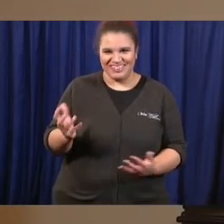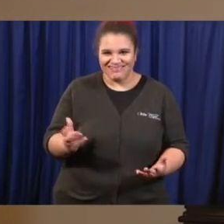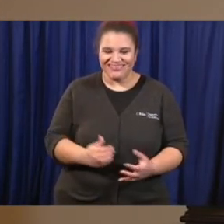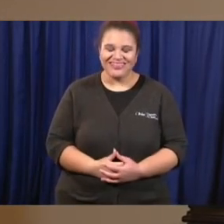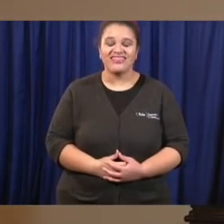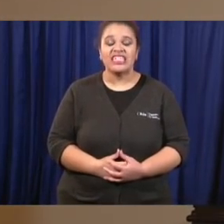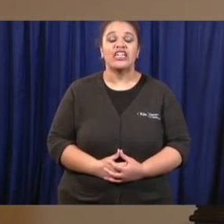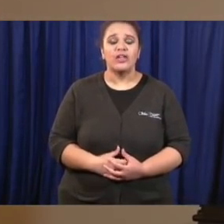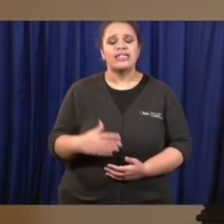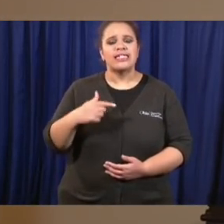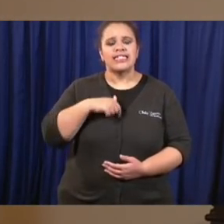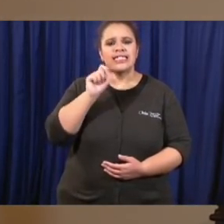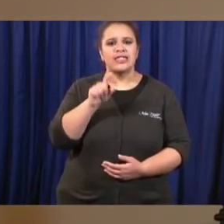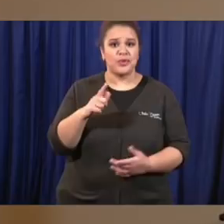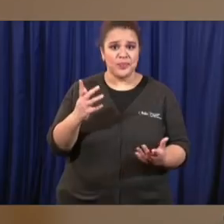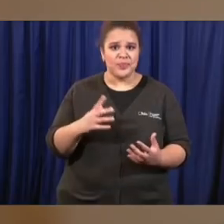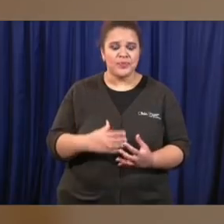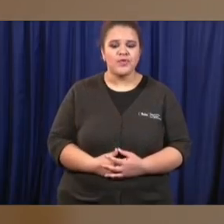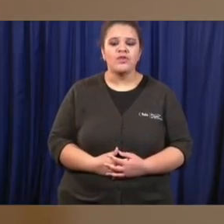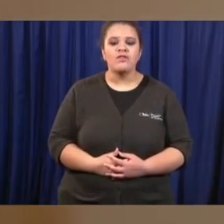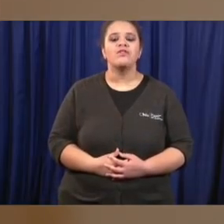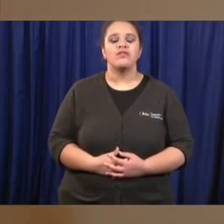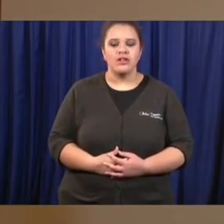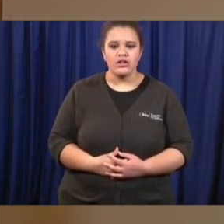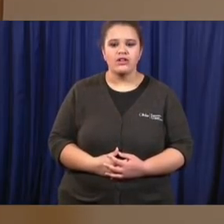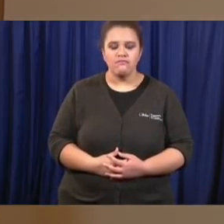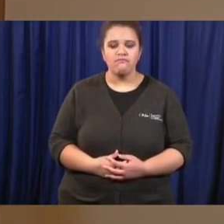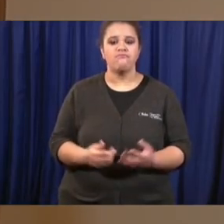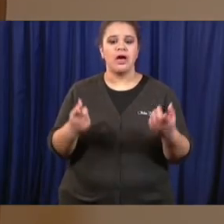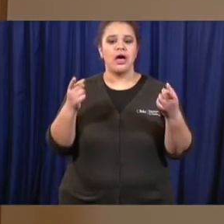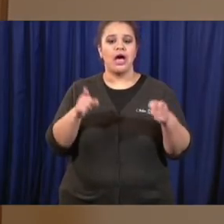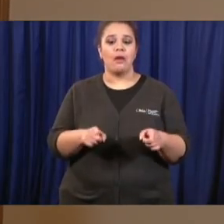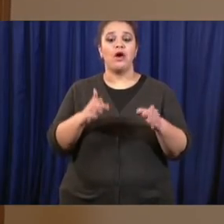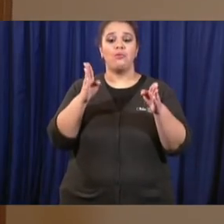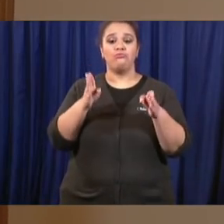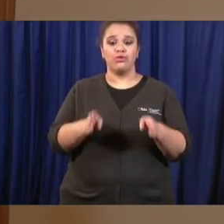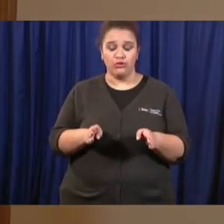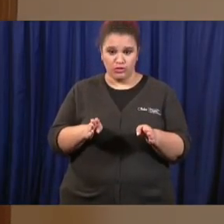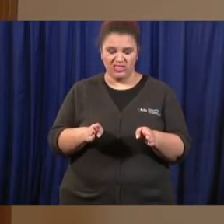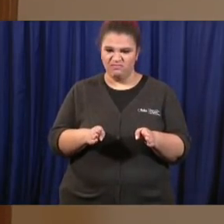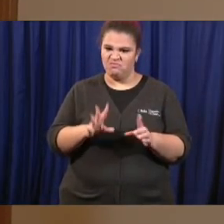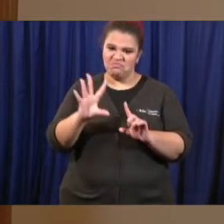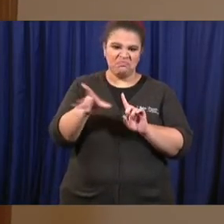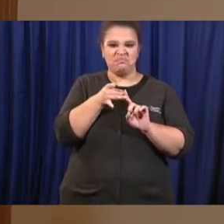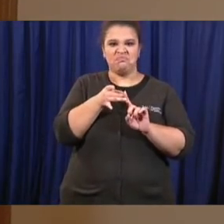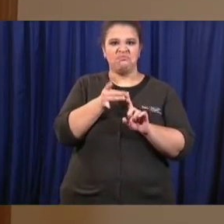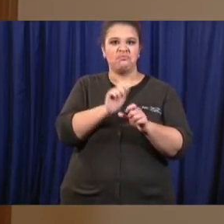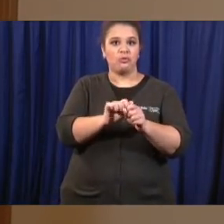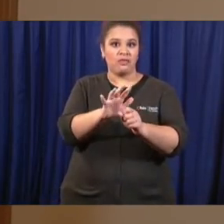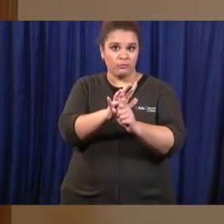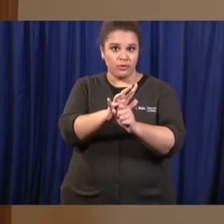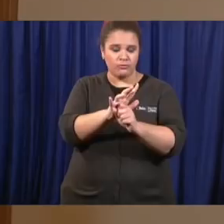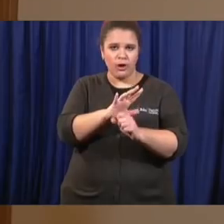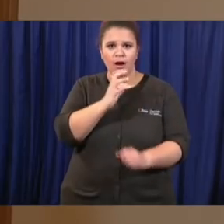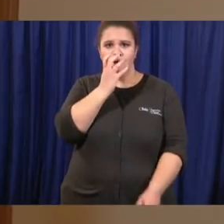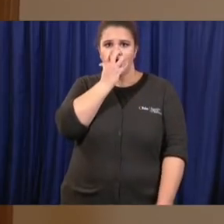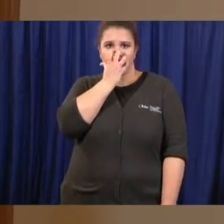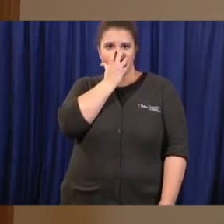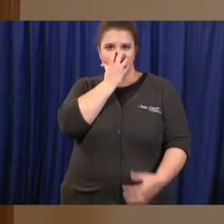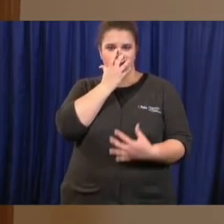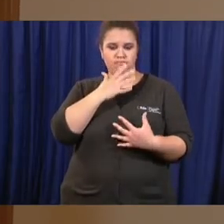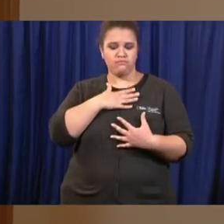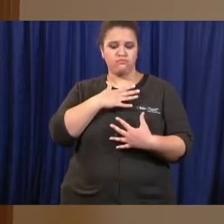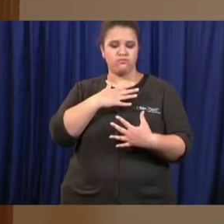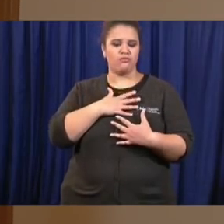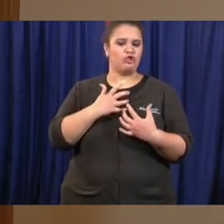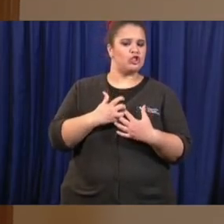My question is, what is the survivability of someone who is on a ventilator with COVID-19? And do you think we have